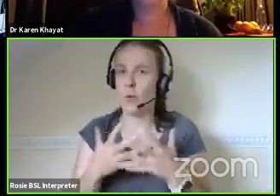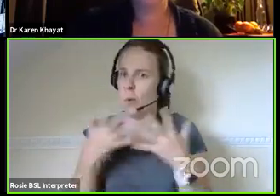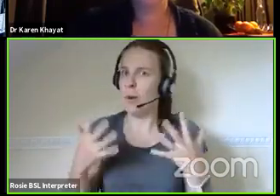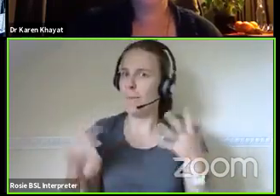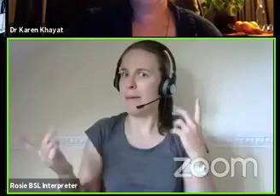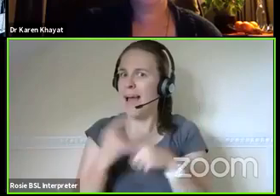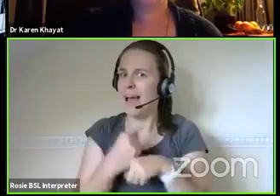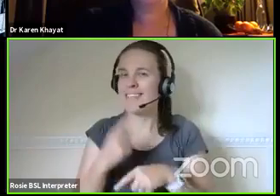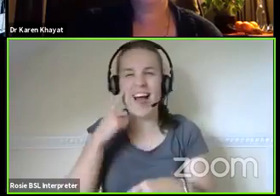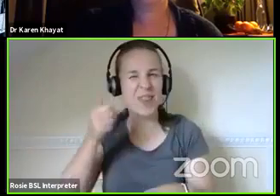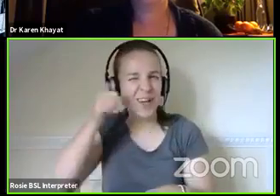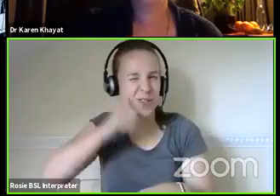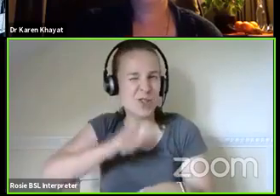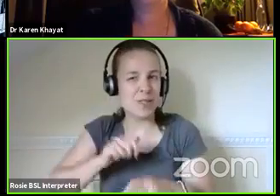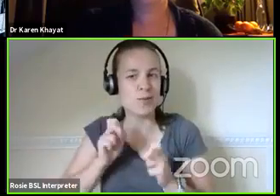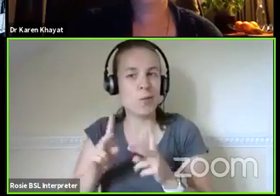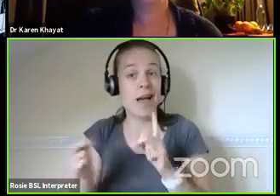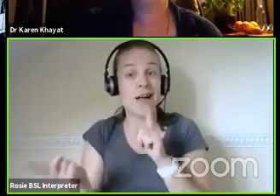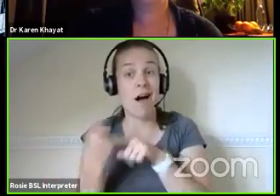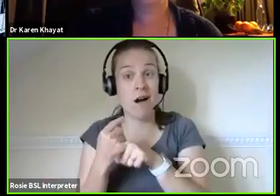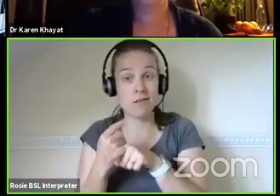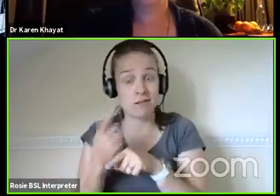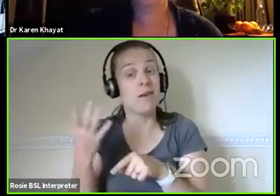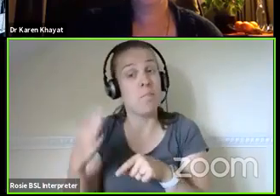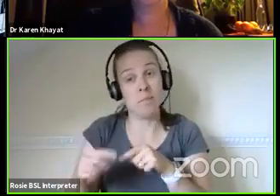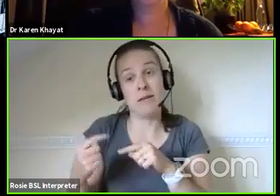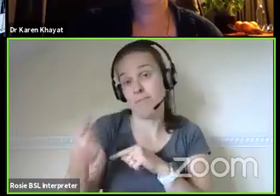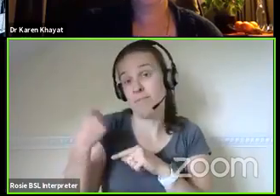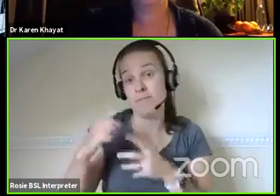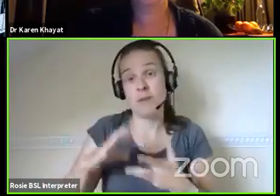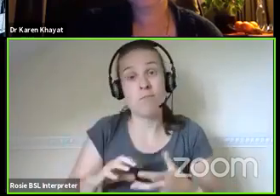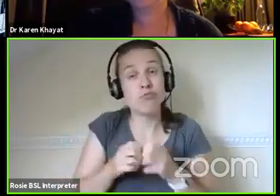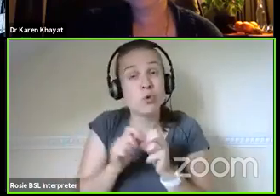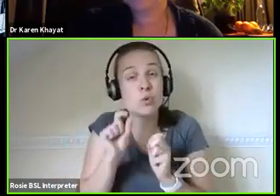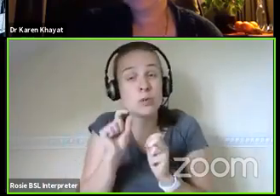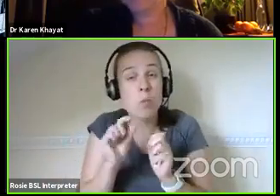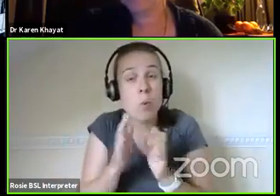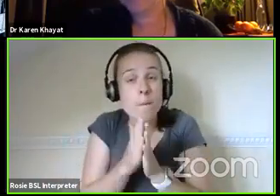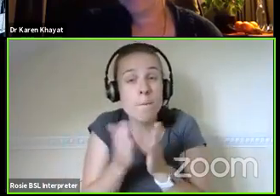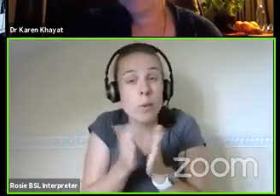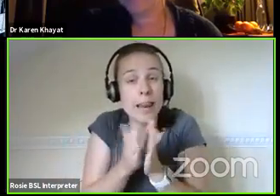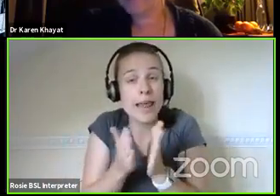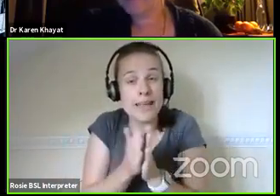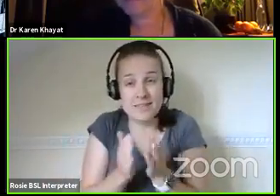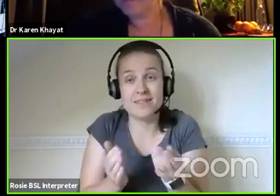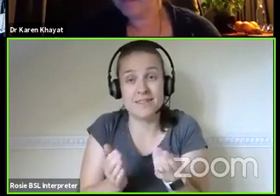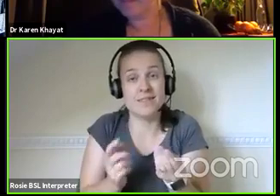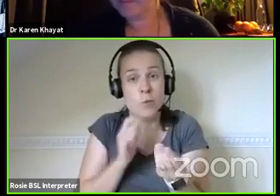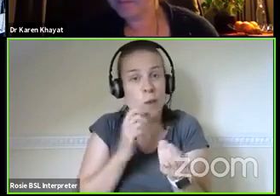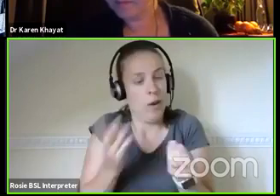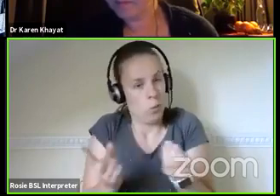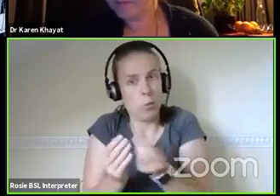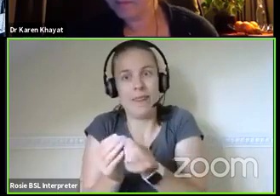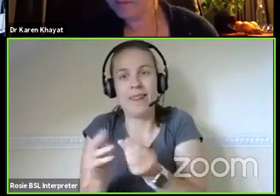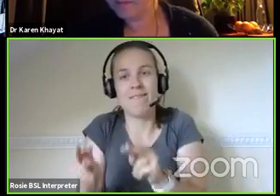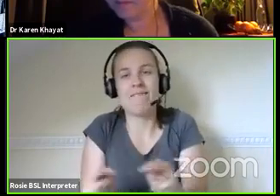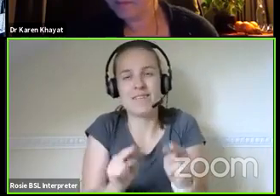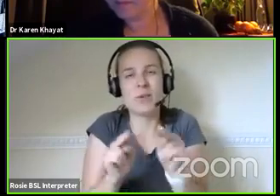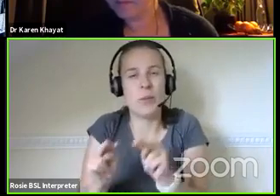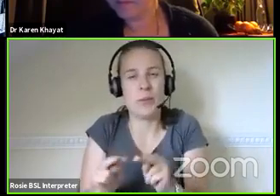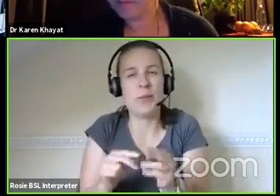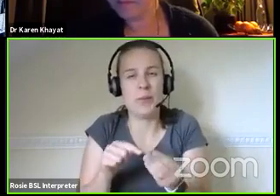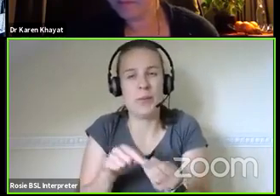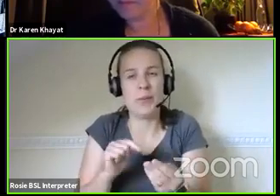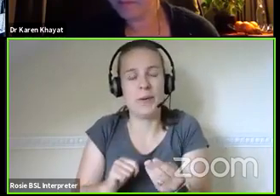way of answering that would be to say that we have actually produced a little booklet that will accompany these videos, and it